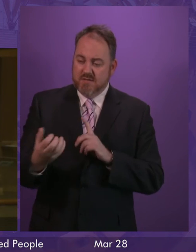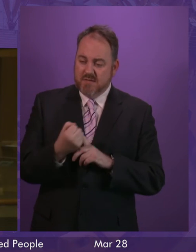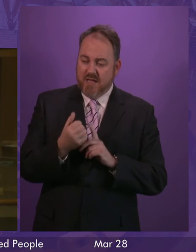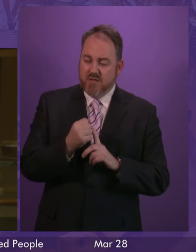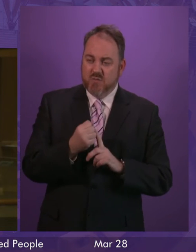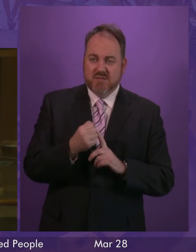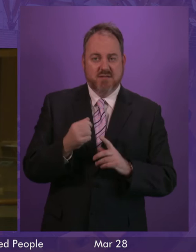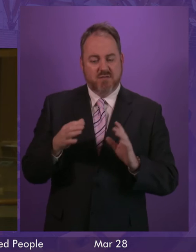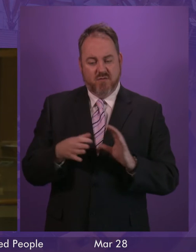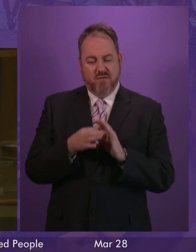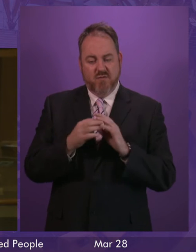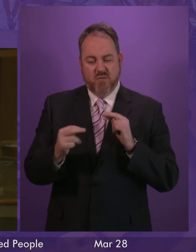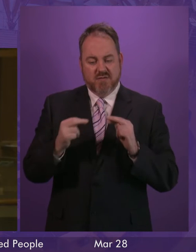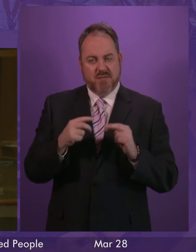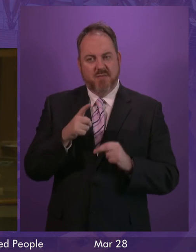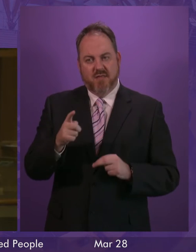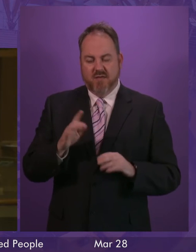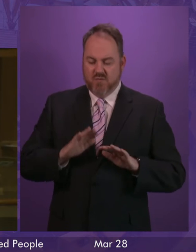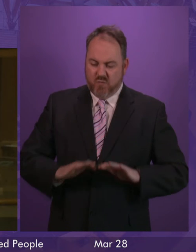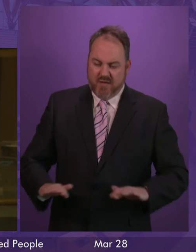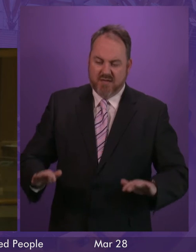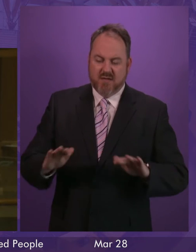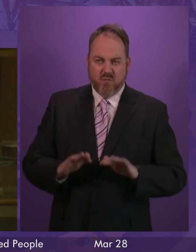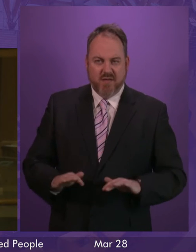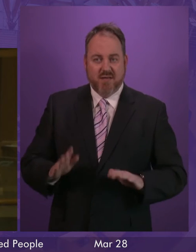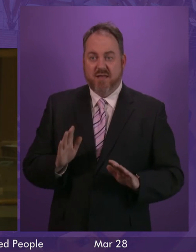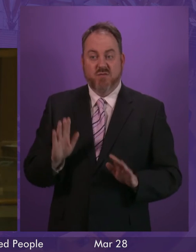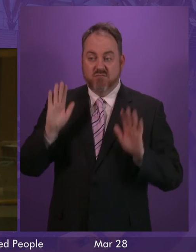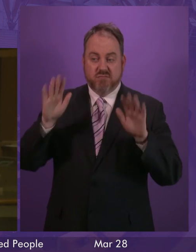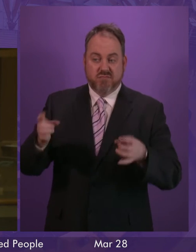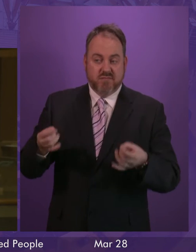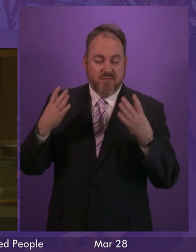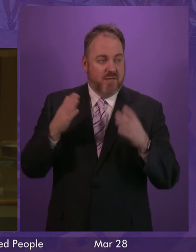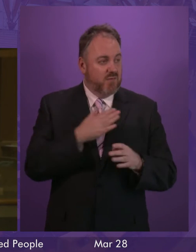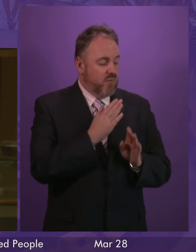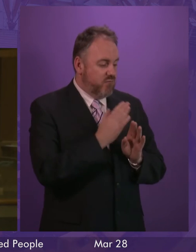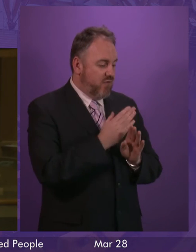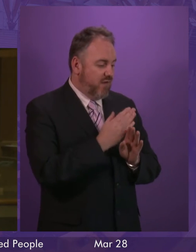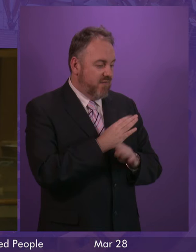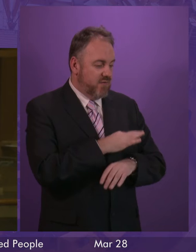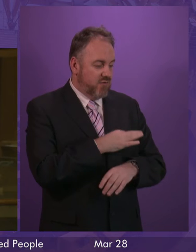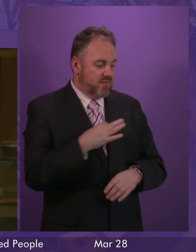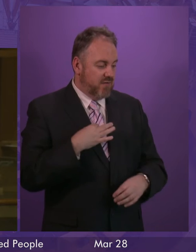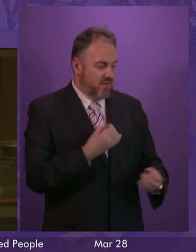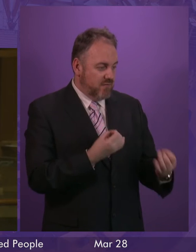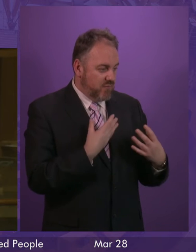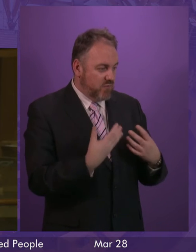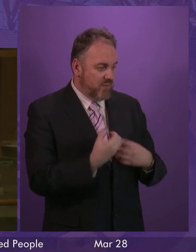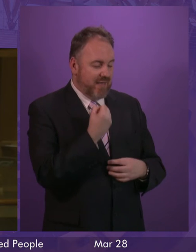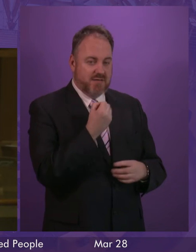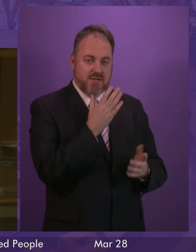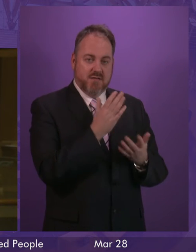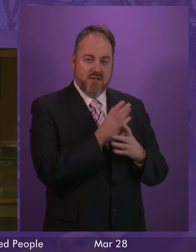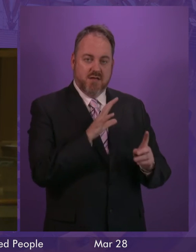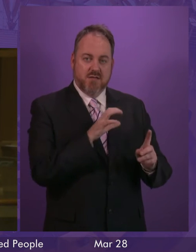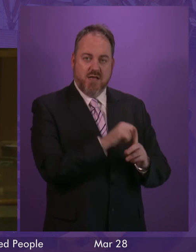far too often excluded from receiving one and are forced to go private in order to attain one, rather than being able to achieve one through the